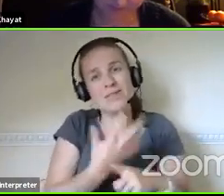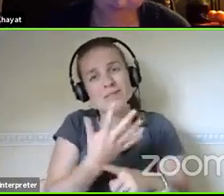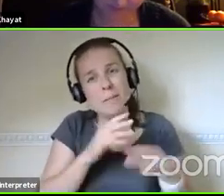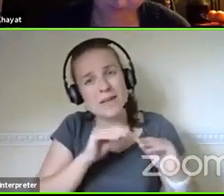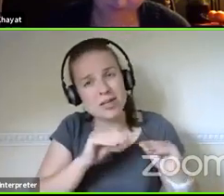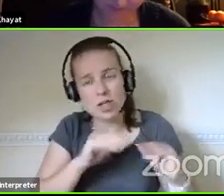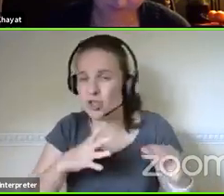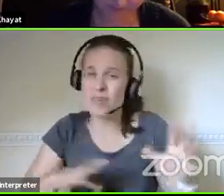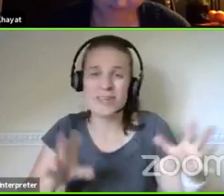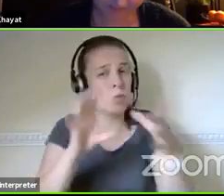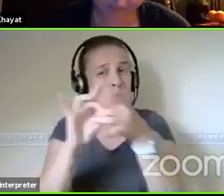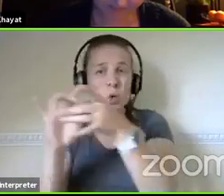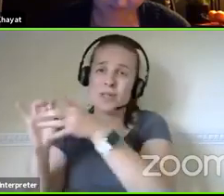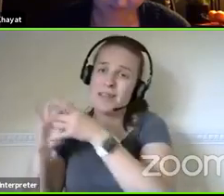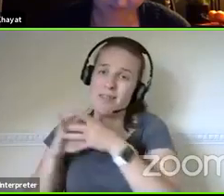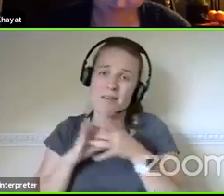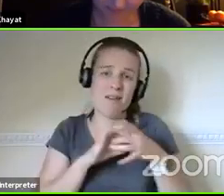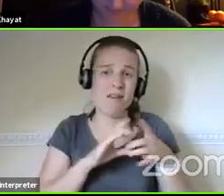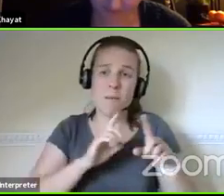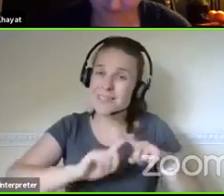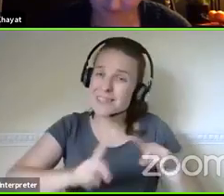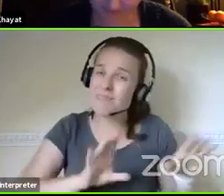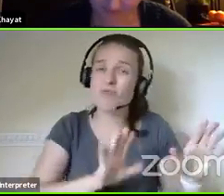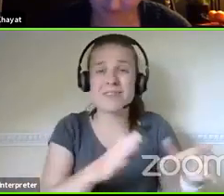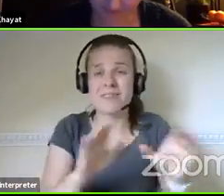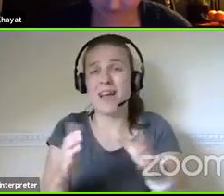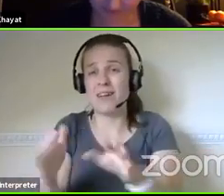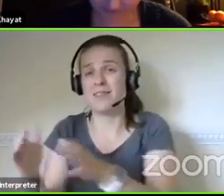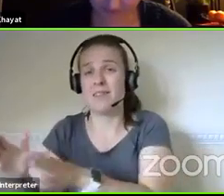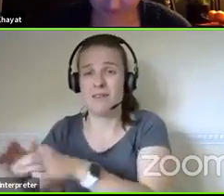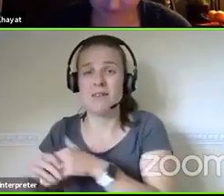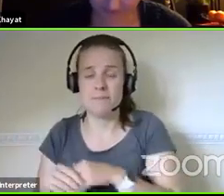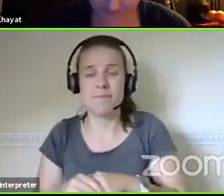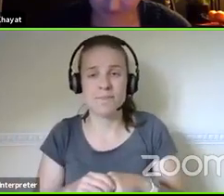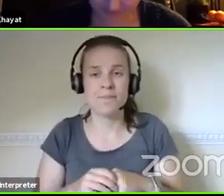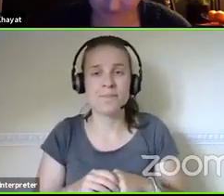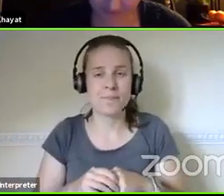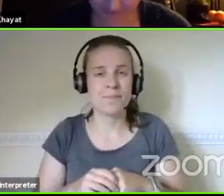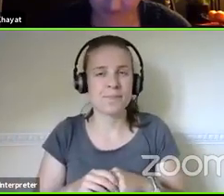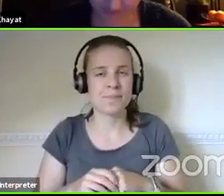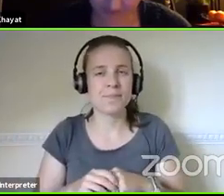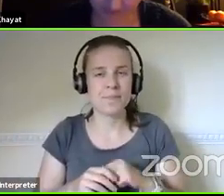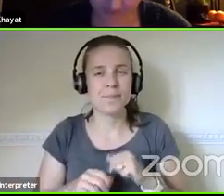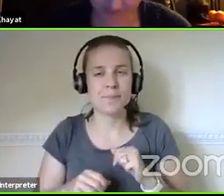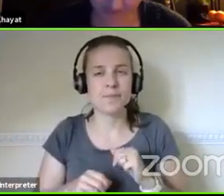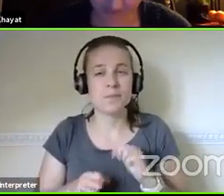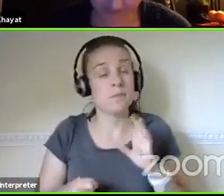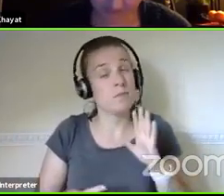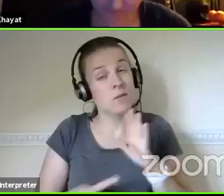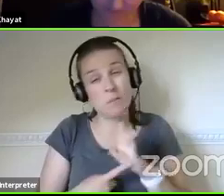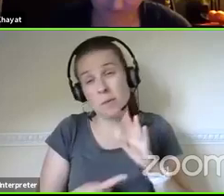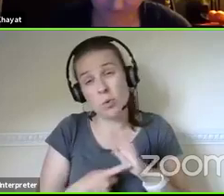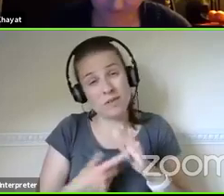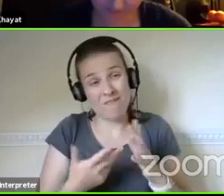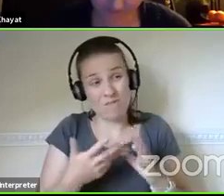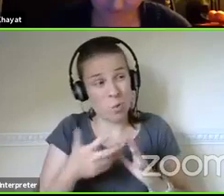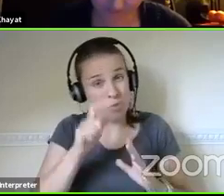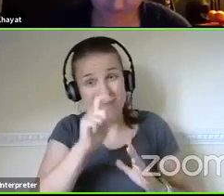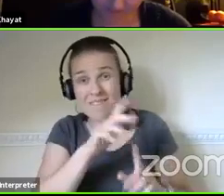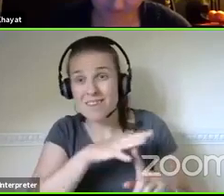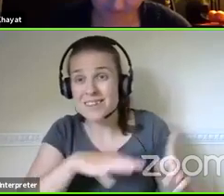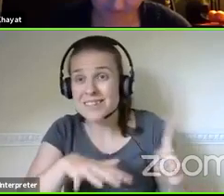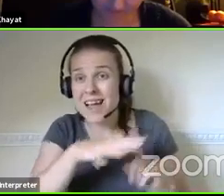means also different sectors of the ministry, but actually putting again a lot of emphasis on the capacity of civil society to